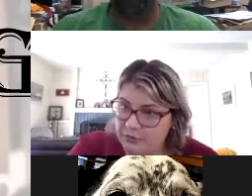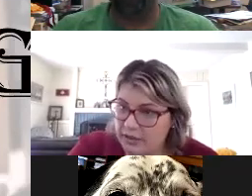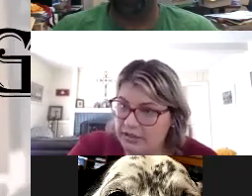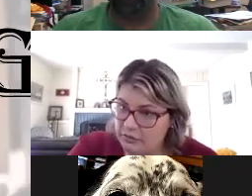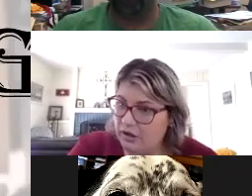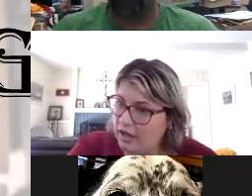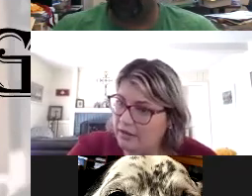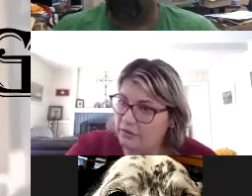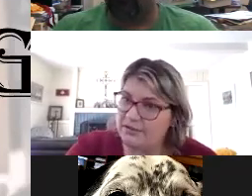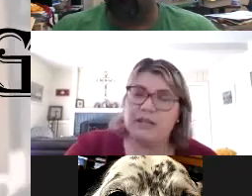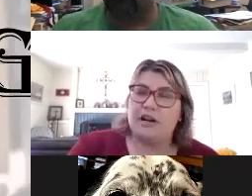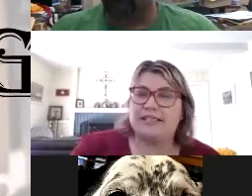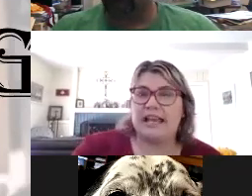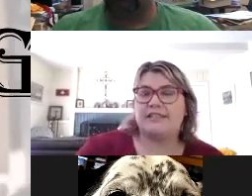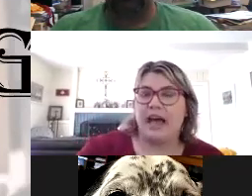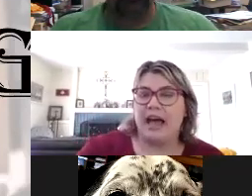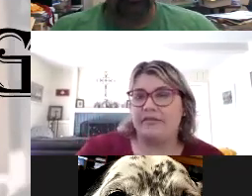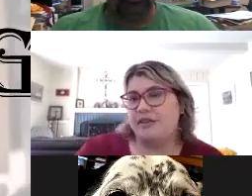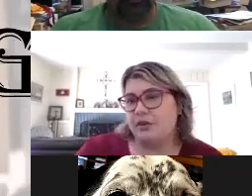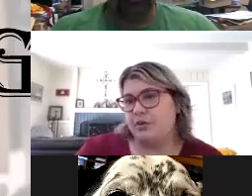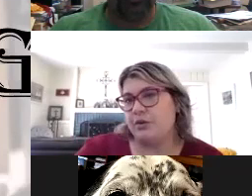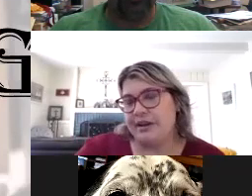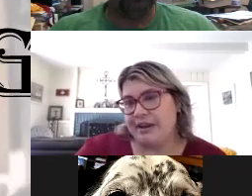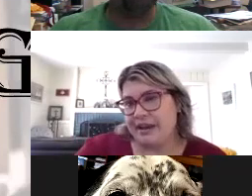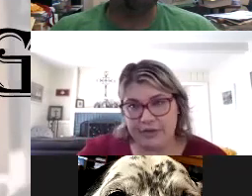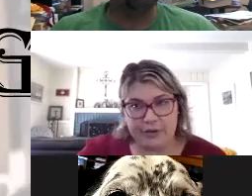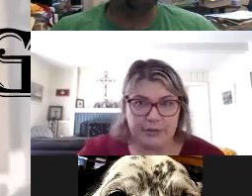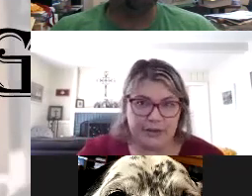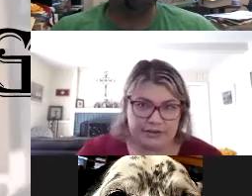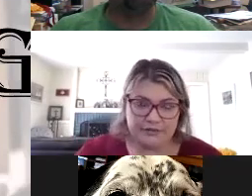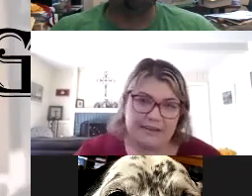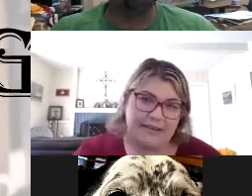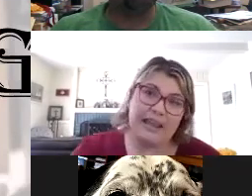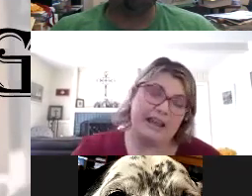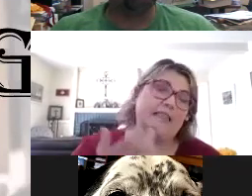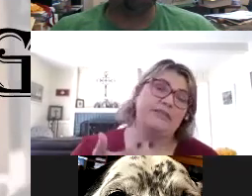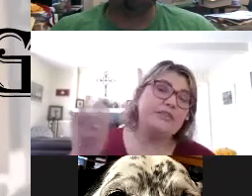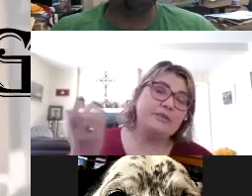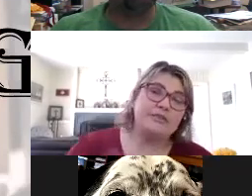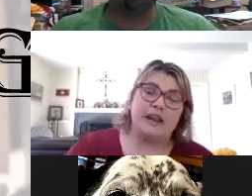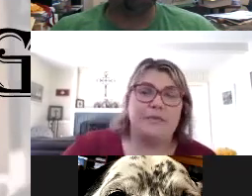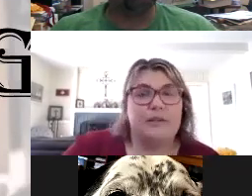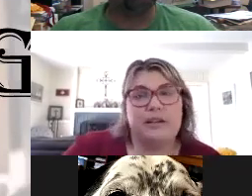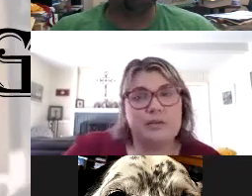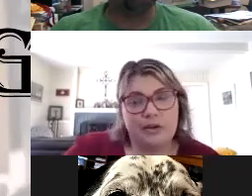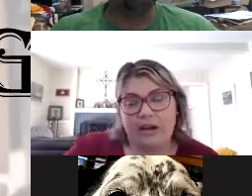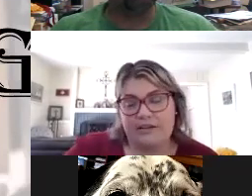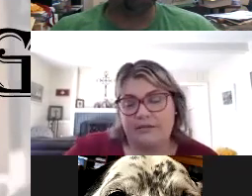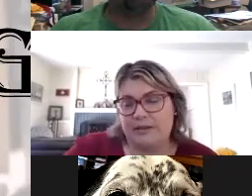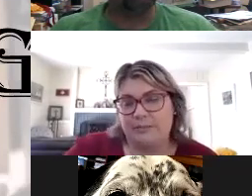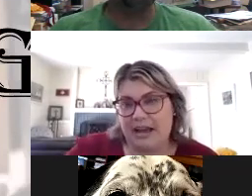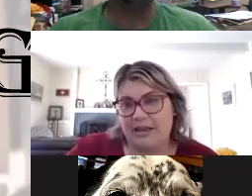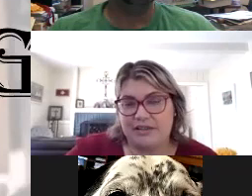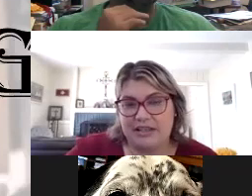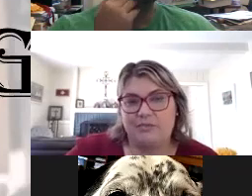has 4 electoral college votes and Nebraska has 5. So even though they could divide, they can and they do divide up their electoral college